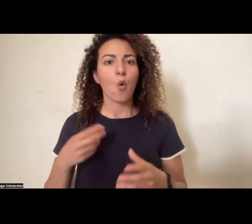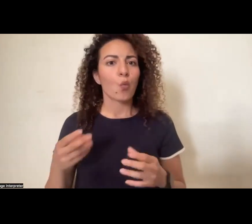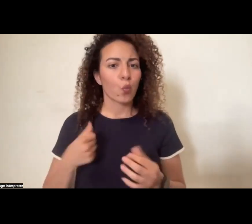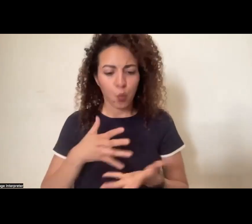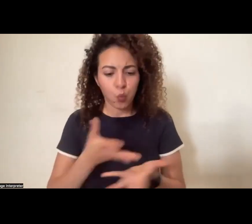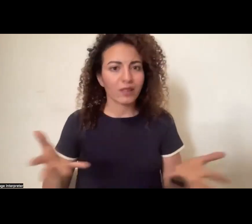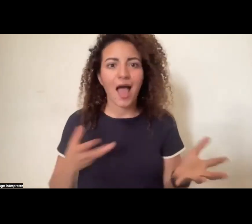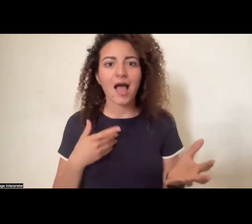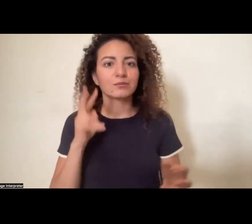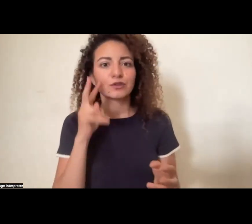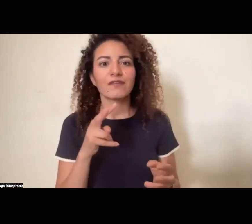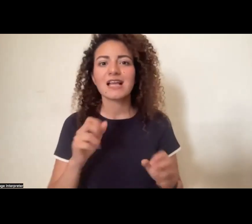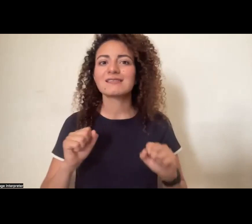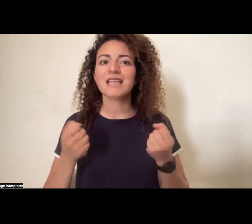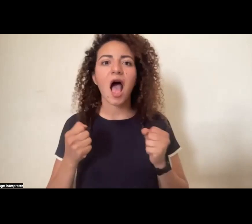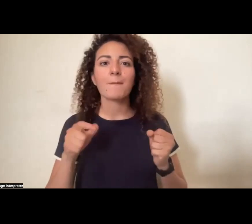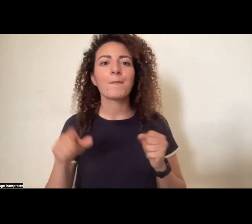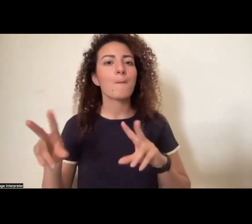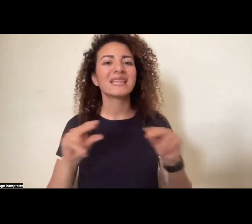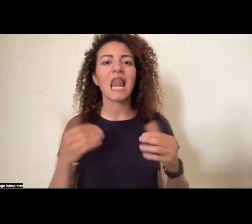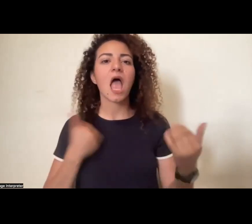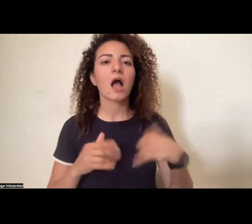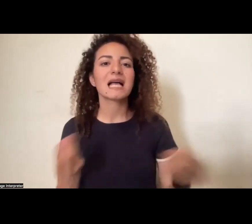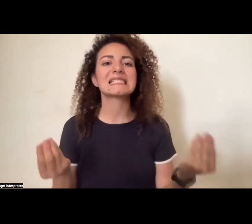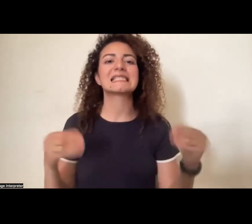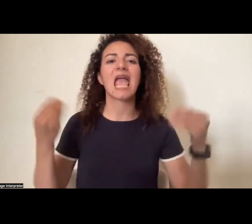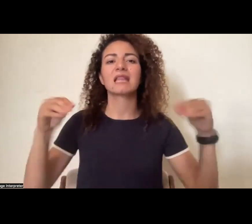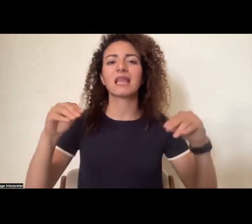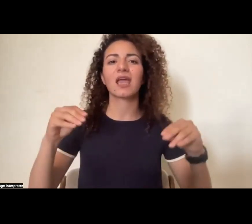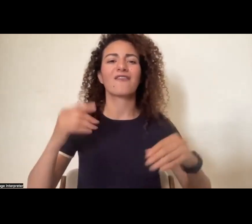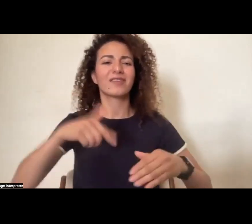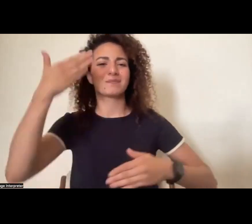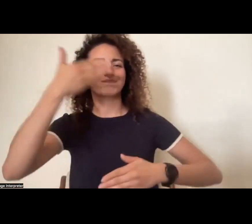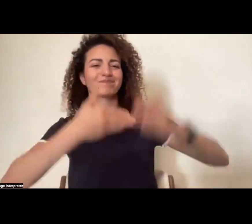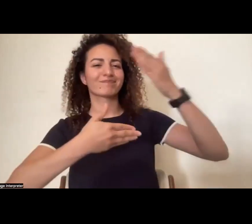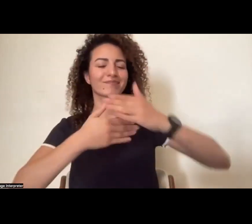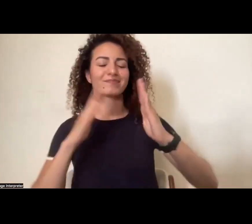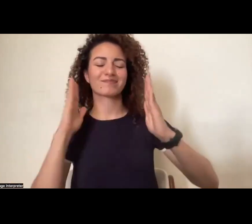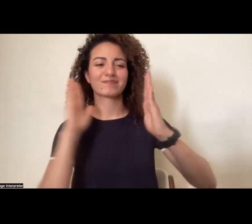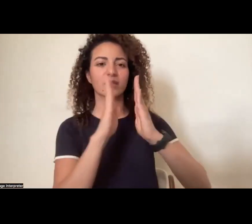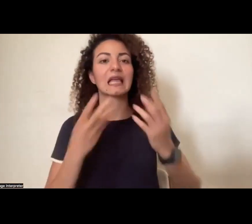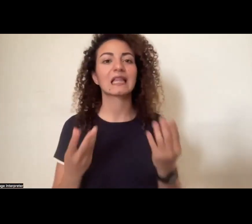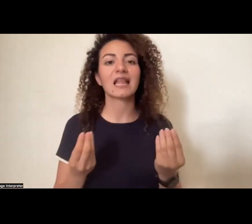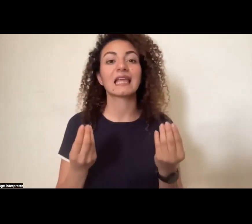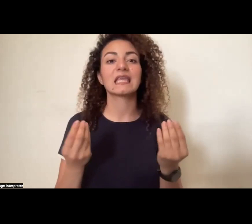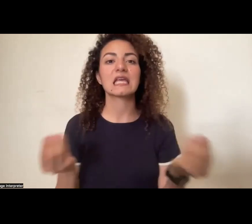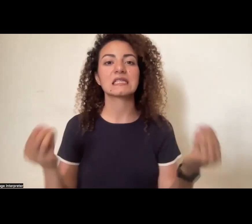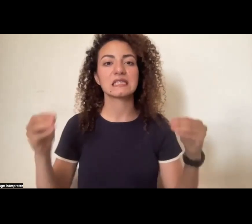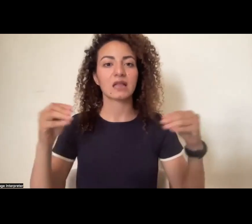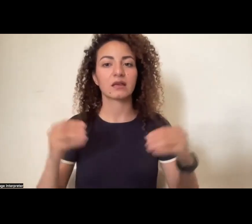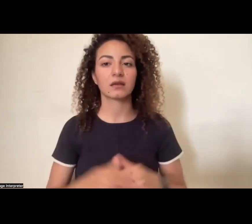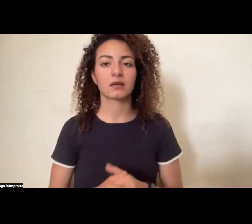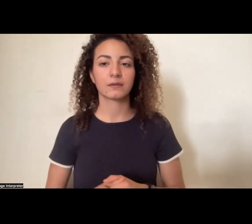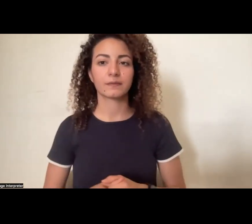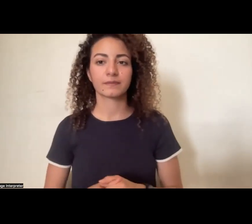even more impairing to their functioning and to their operation, and as human beings and as economic agents